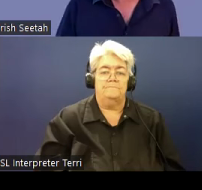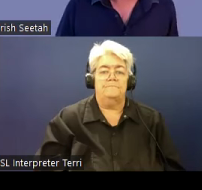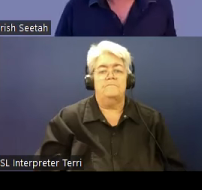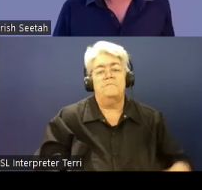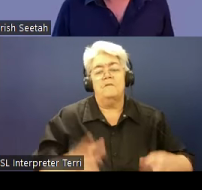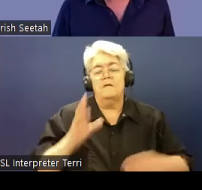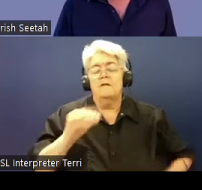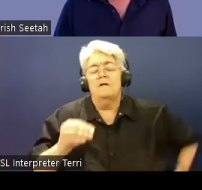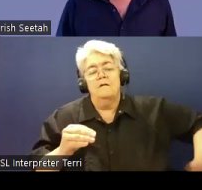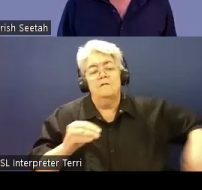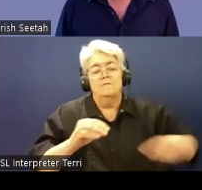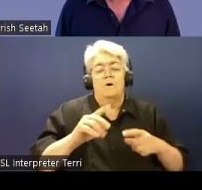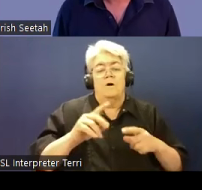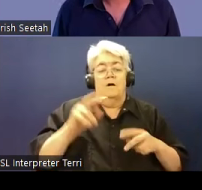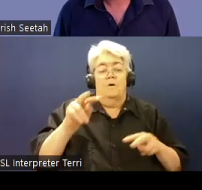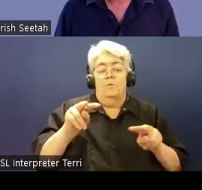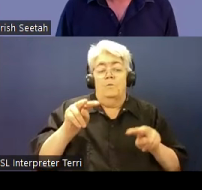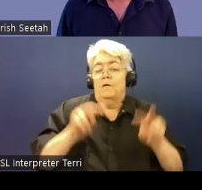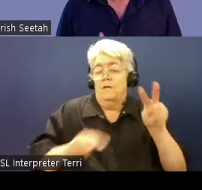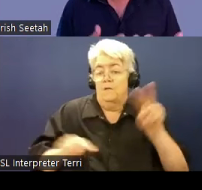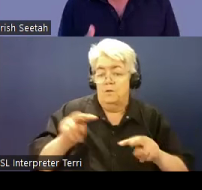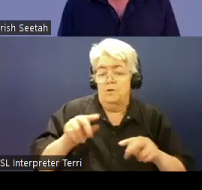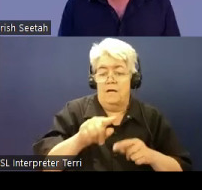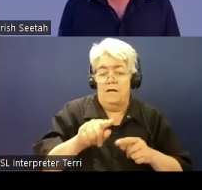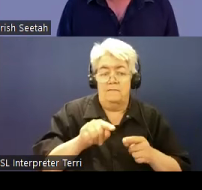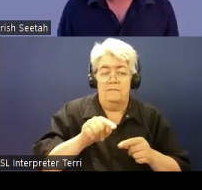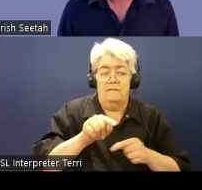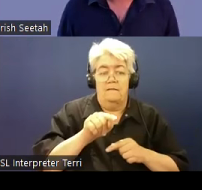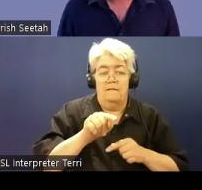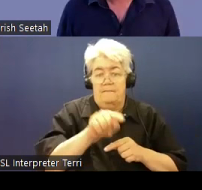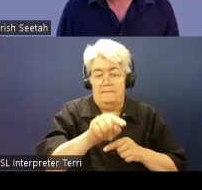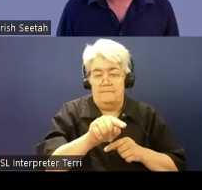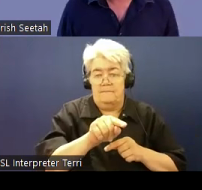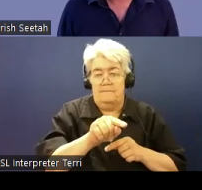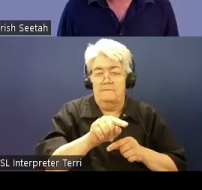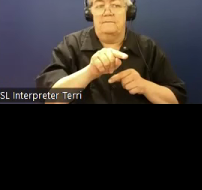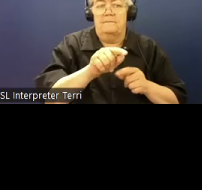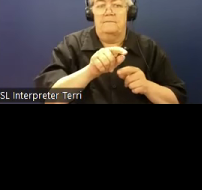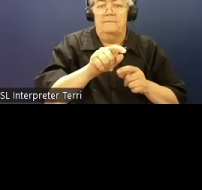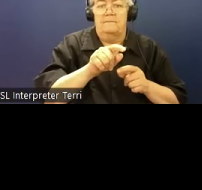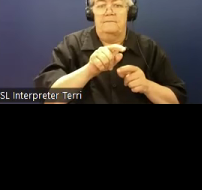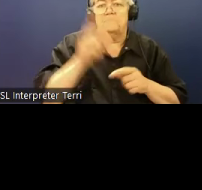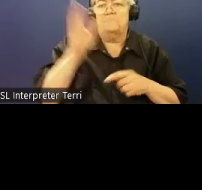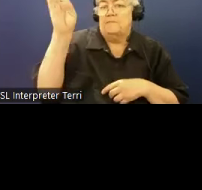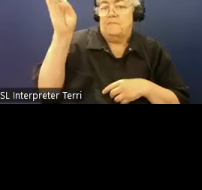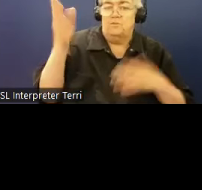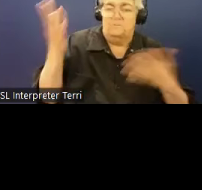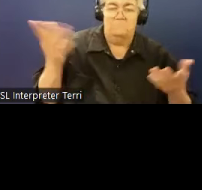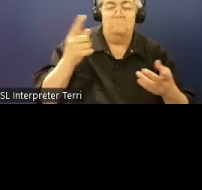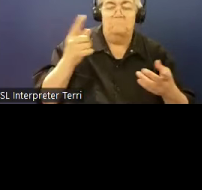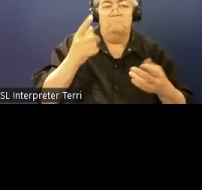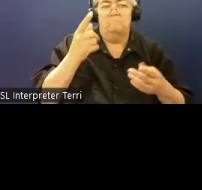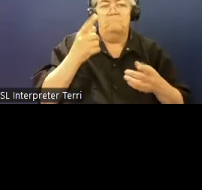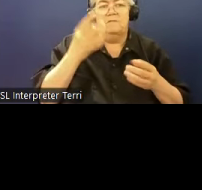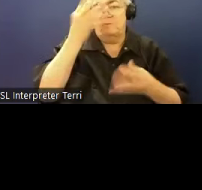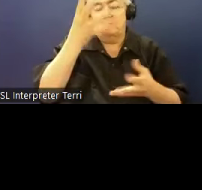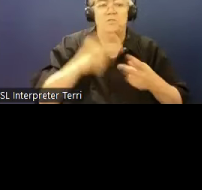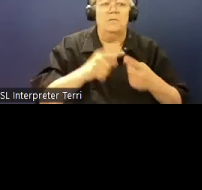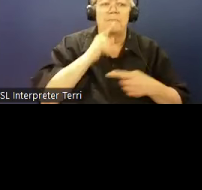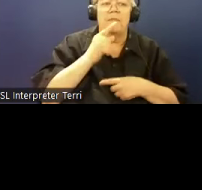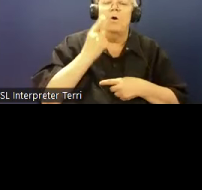Concentrating on the specific topic of our presentation today, one of one